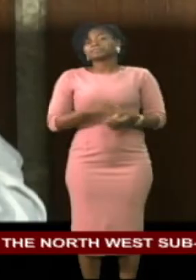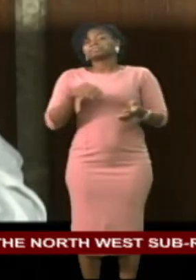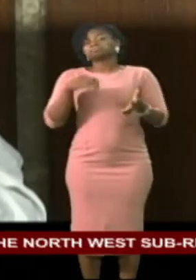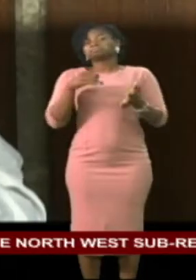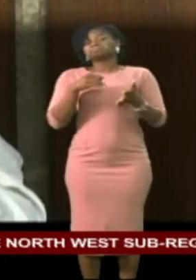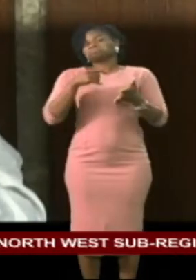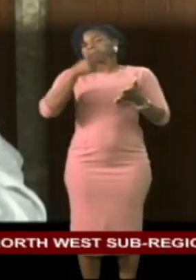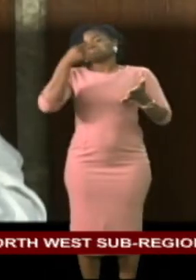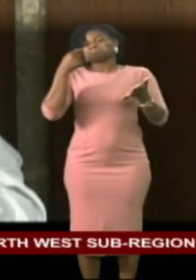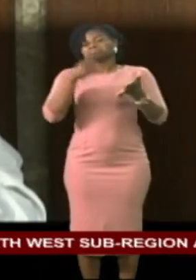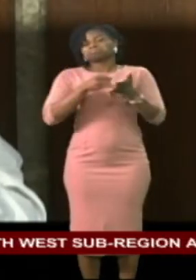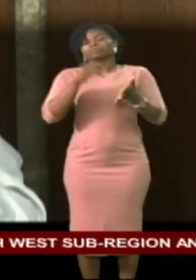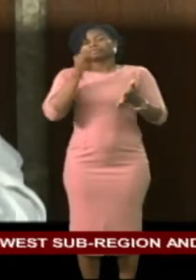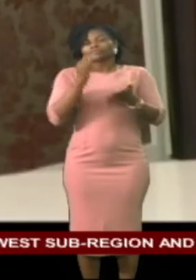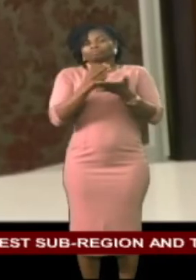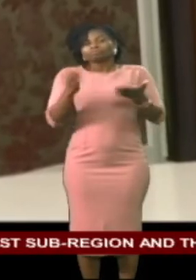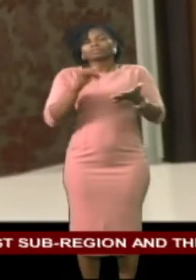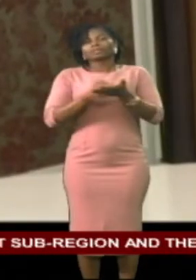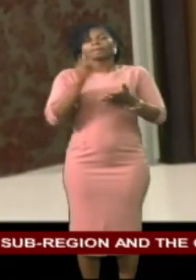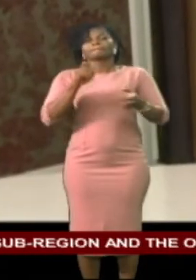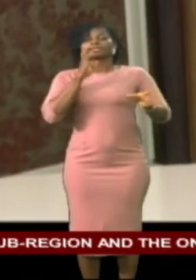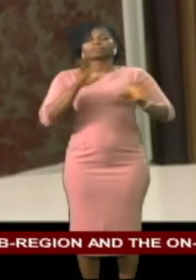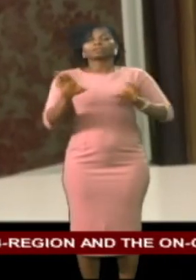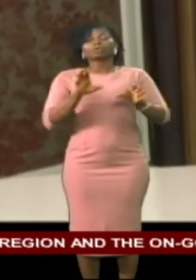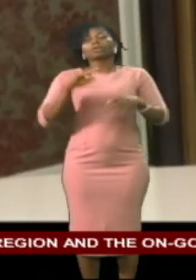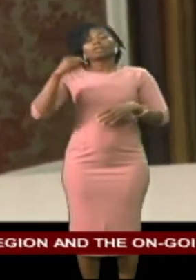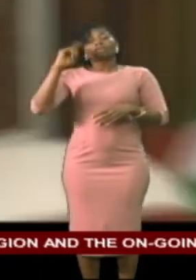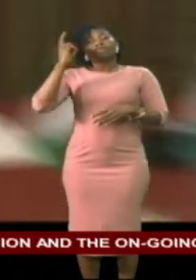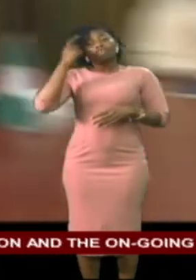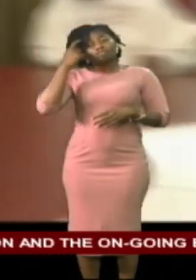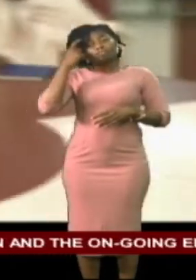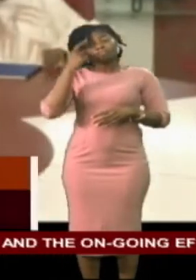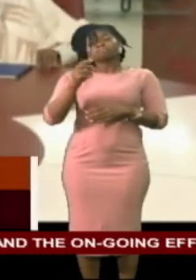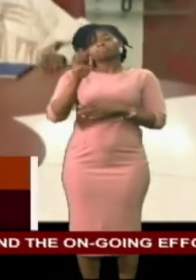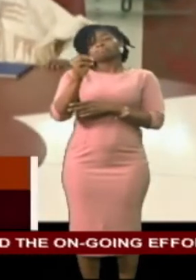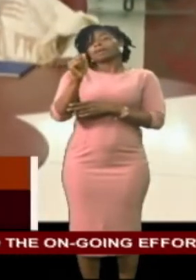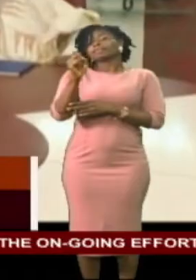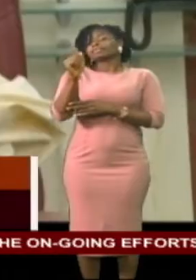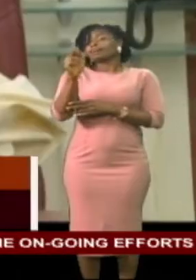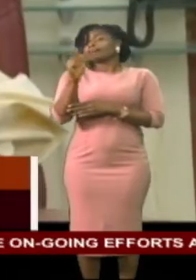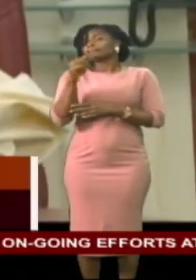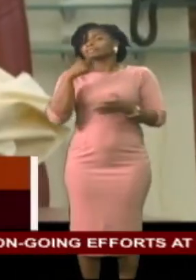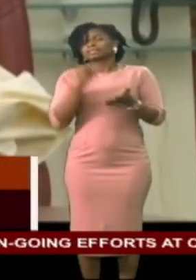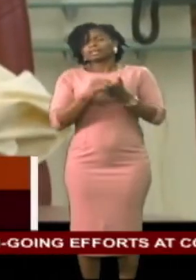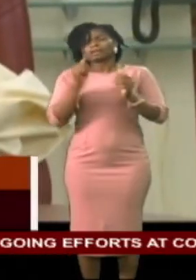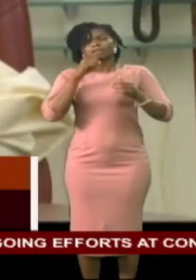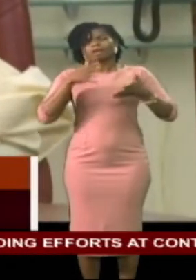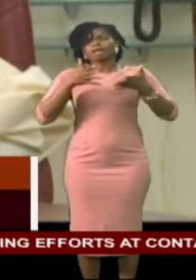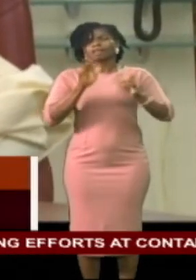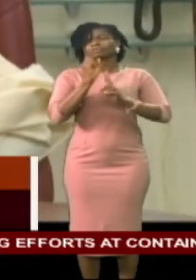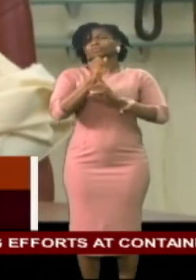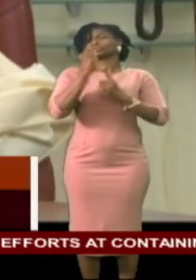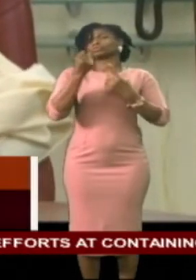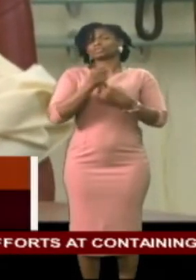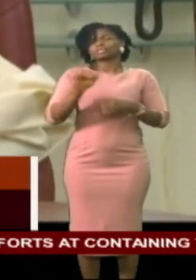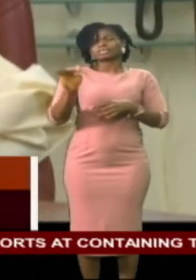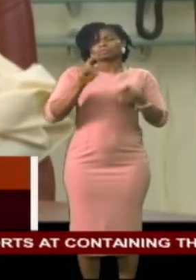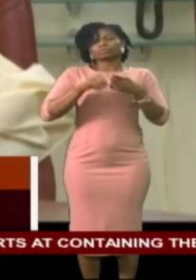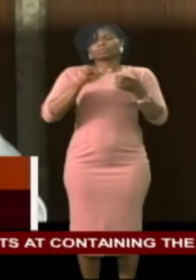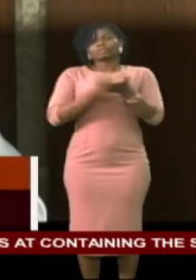task that must be done. The government, Governor Masari said, cannot allow a situation similar to that of the